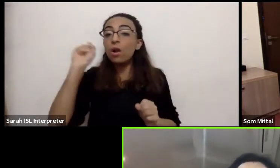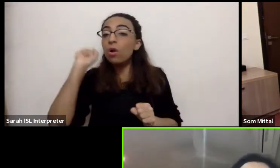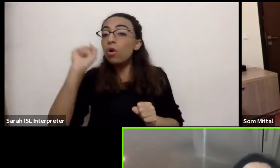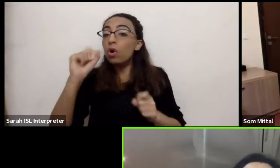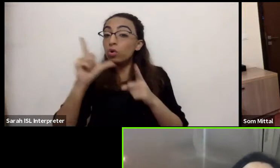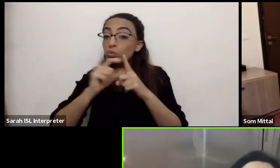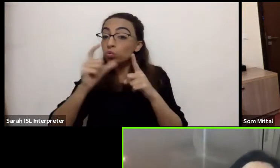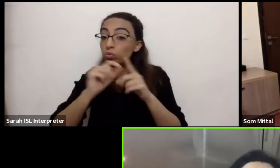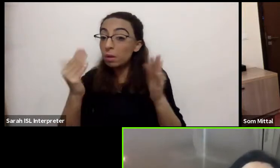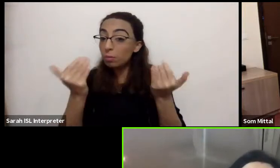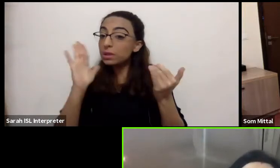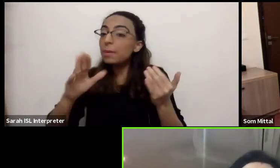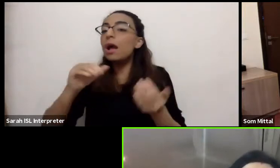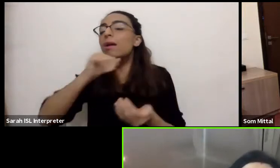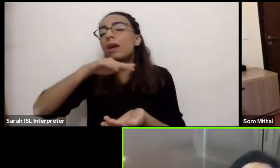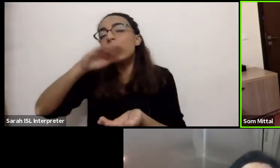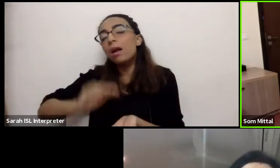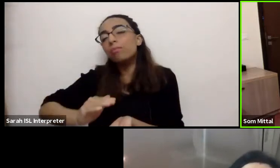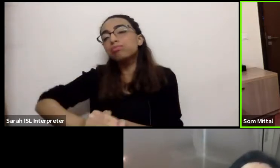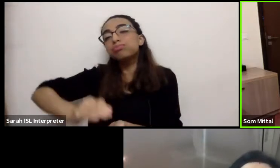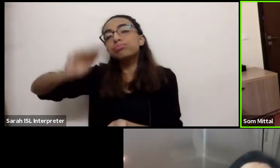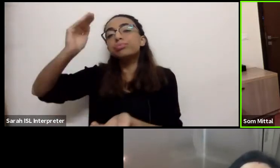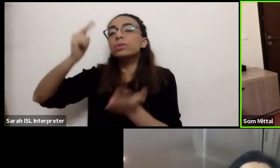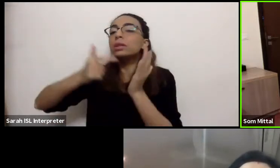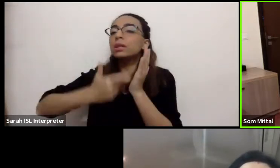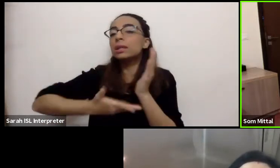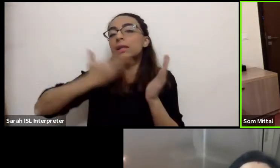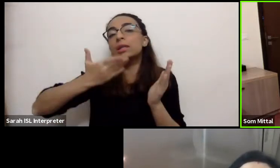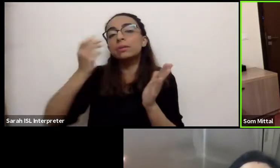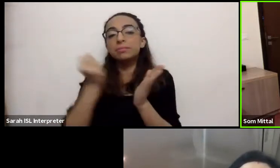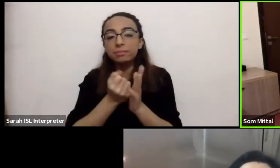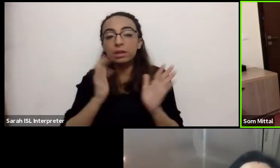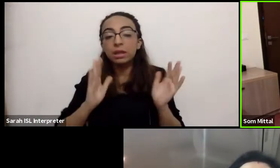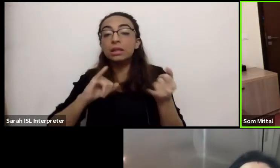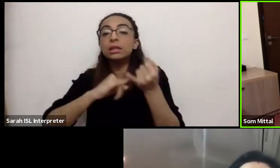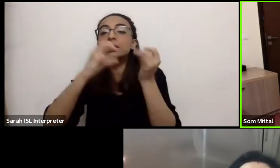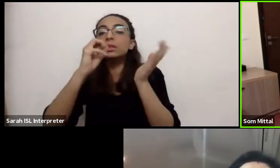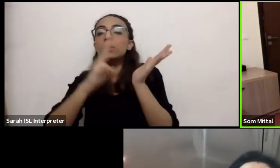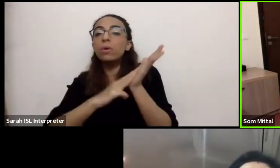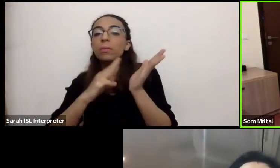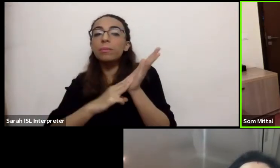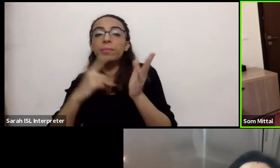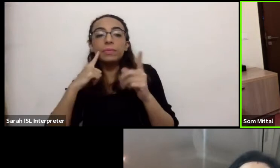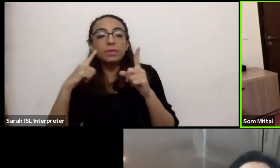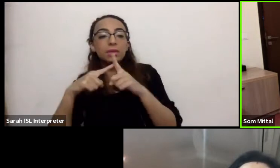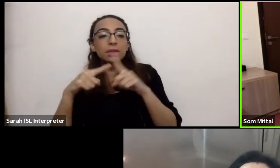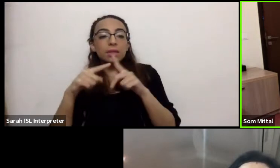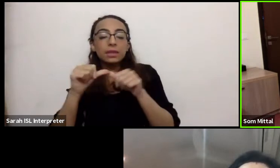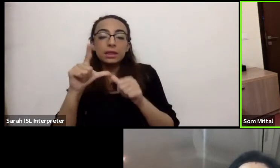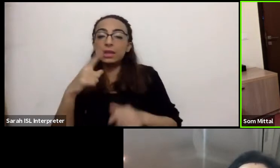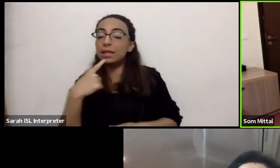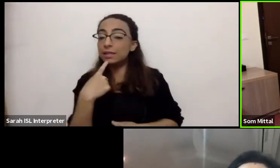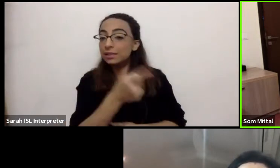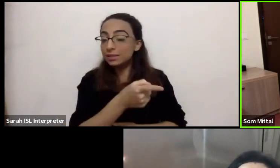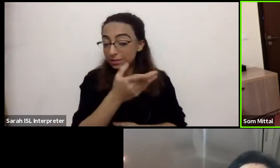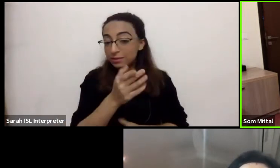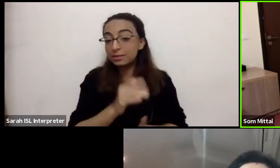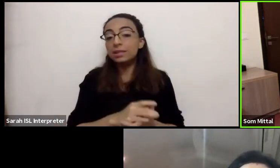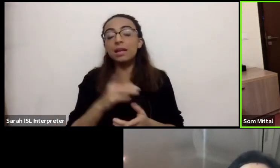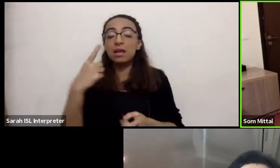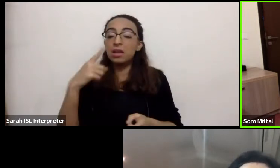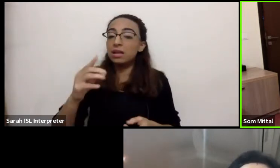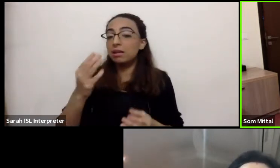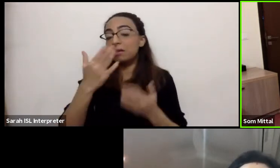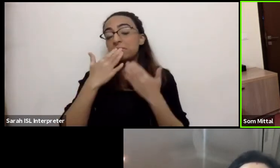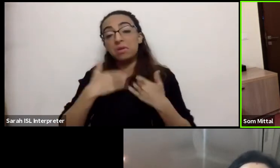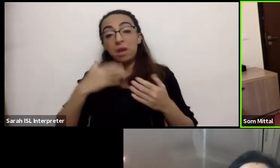very, very early age. Thank you so much. This has been very uplifting. And I think the last point that you mentioned of getting it started early